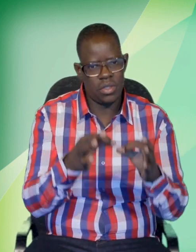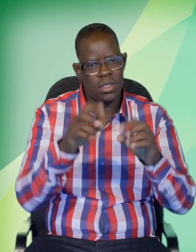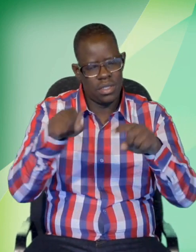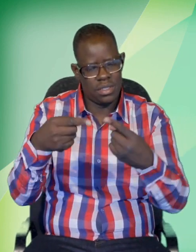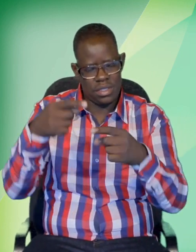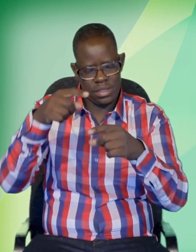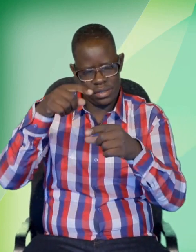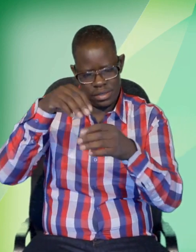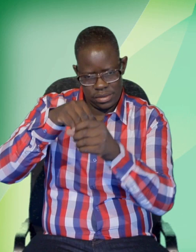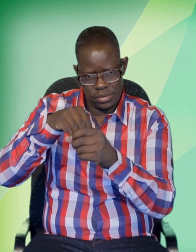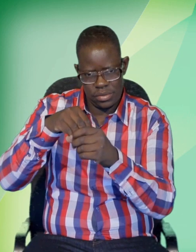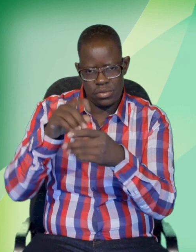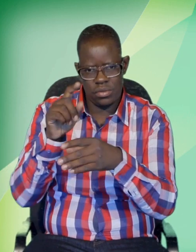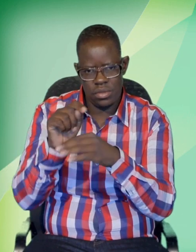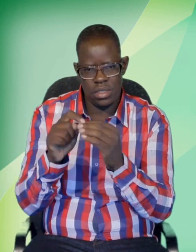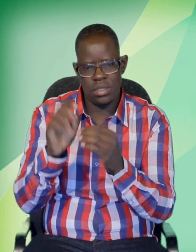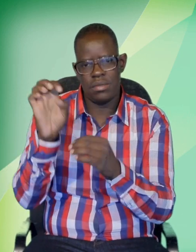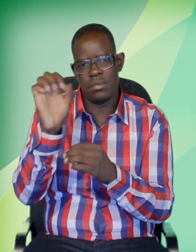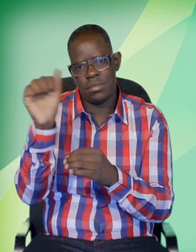the inventory, and vehicle.